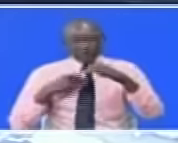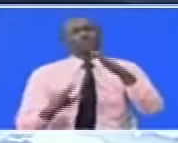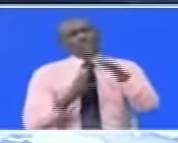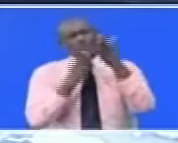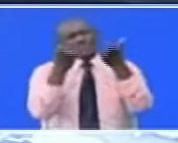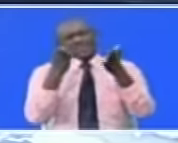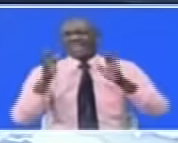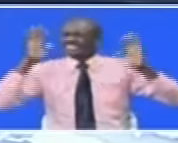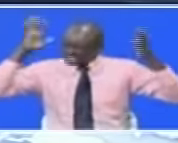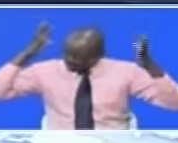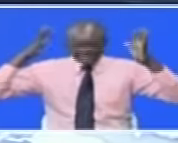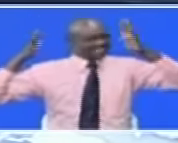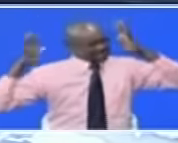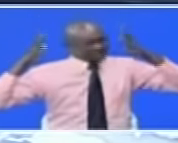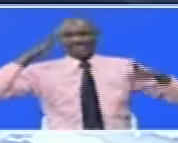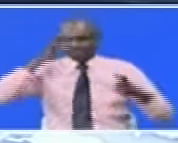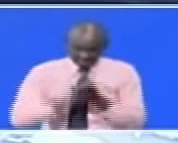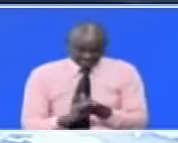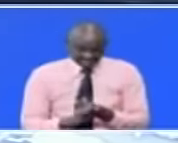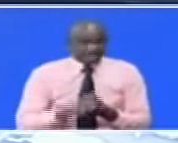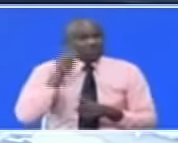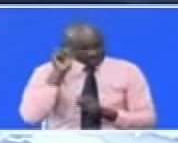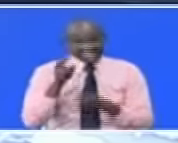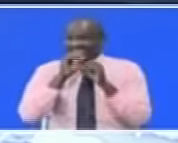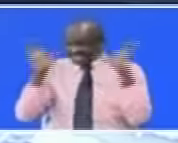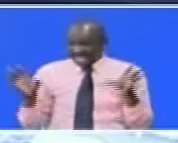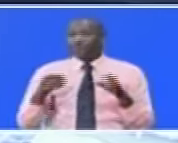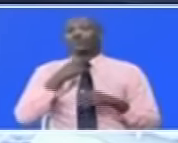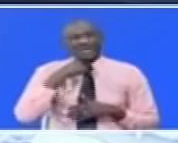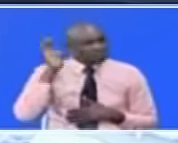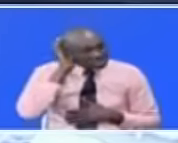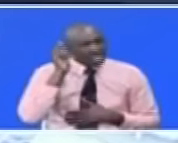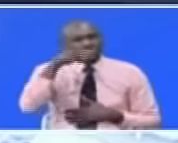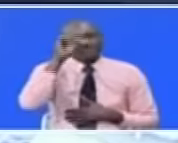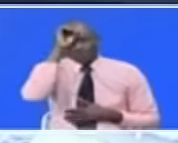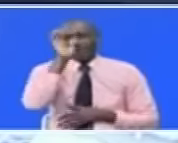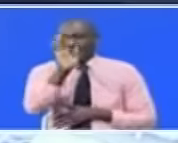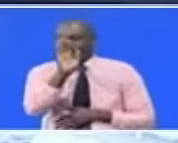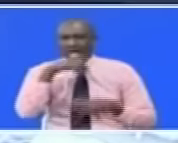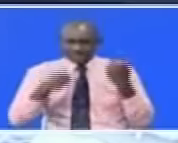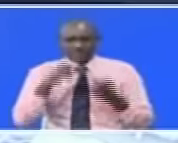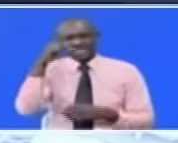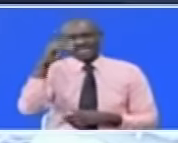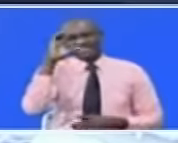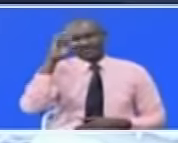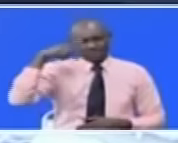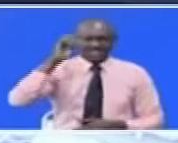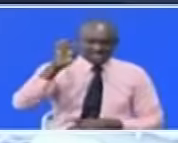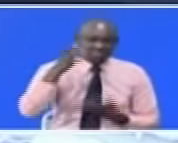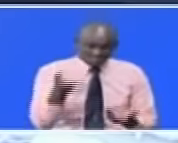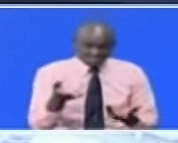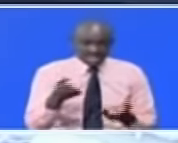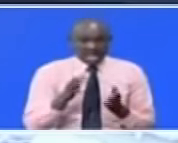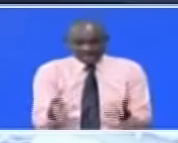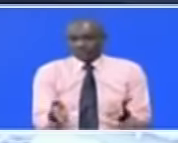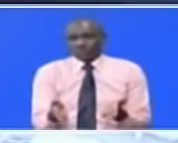continue to celebrate in the ways that you've seen, we'd like to hear your thoughts on the KCPE examination results that were released